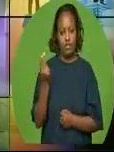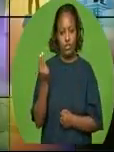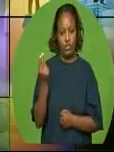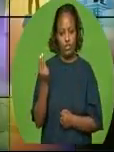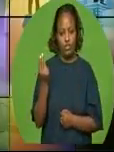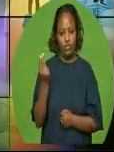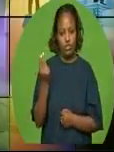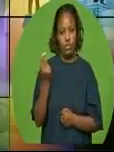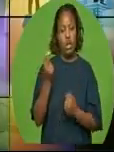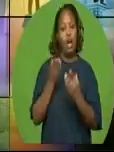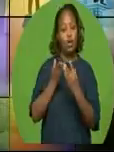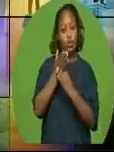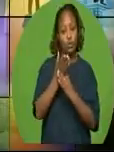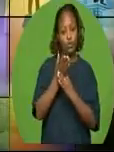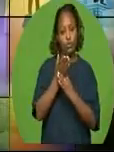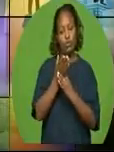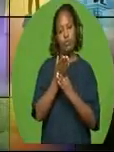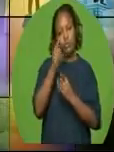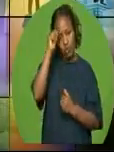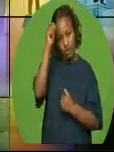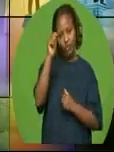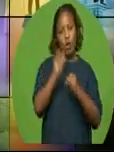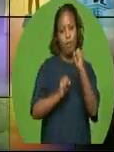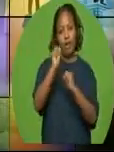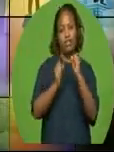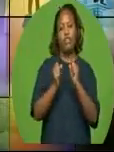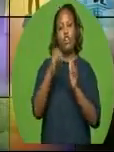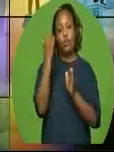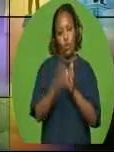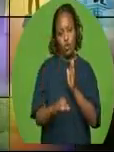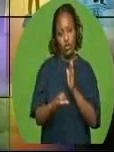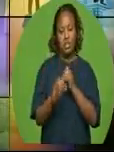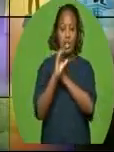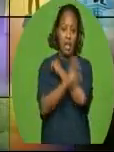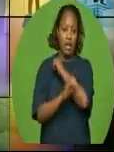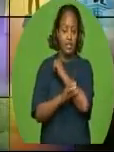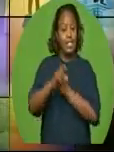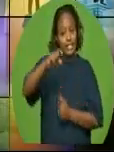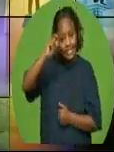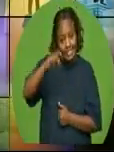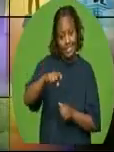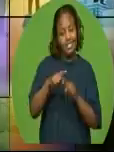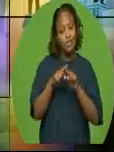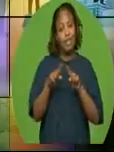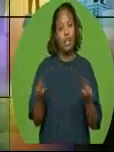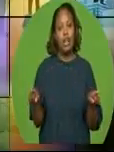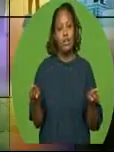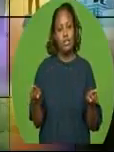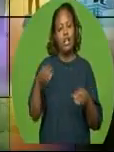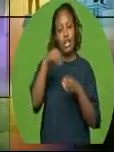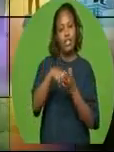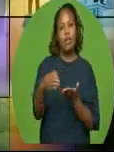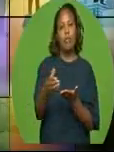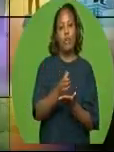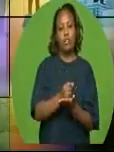advantage. According to the theory of comparative cost, a country needs to specialize